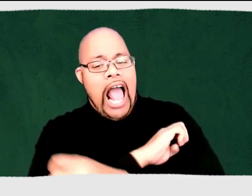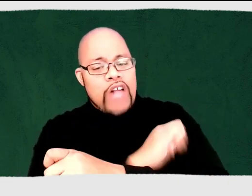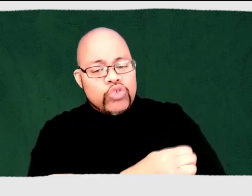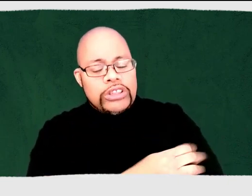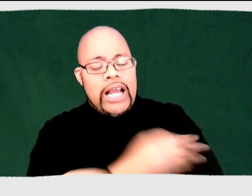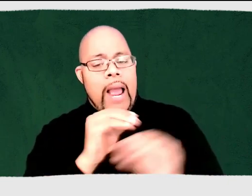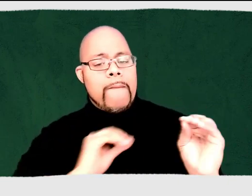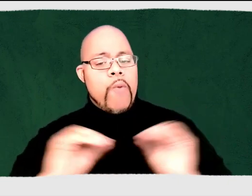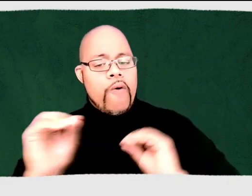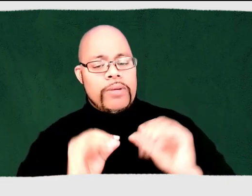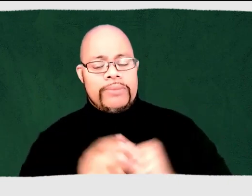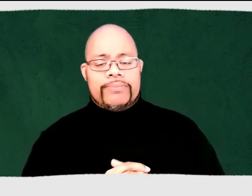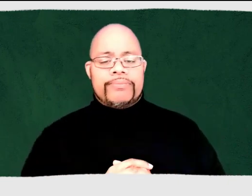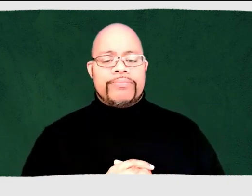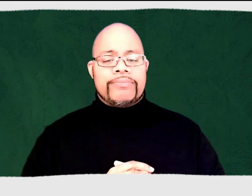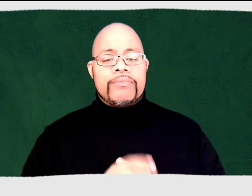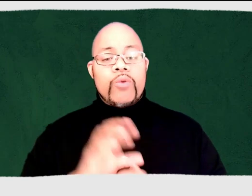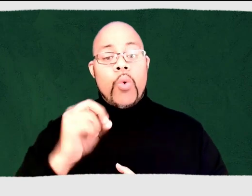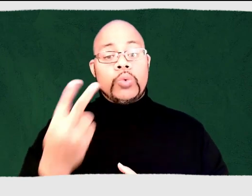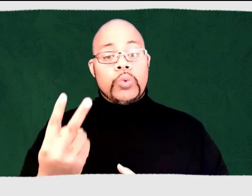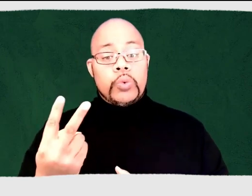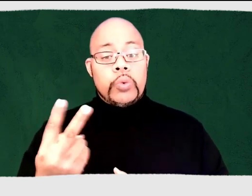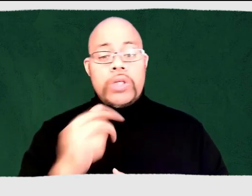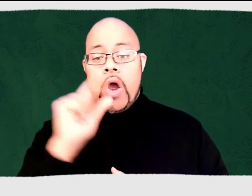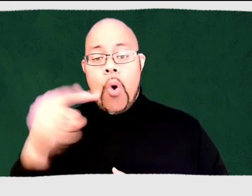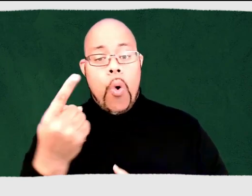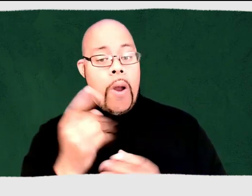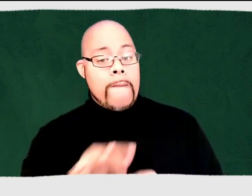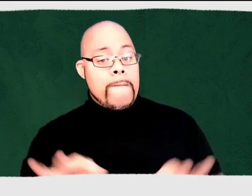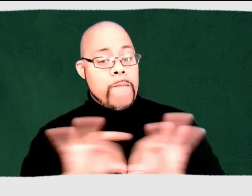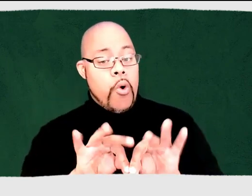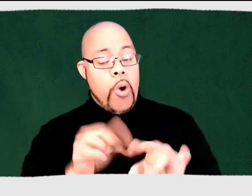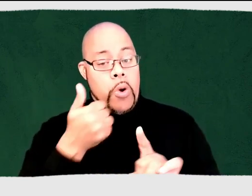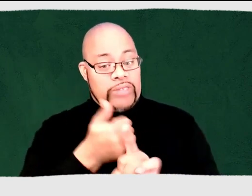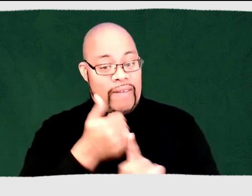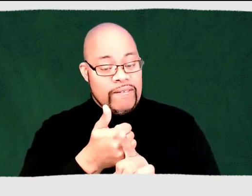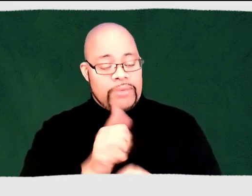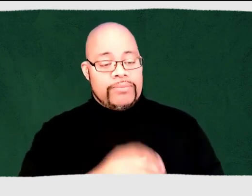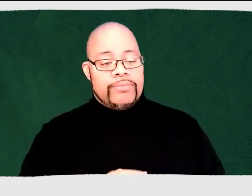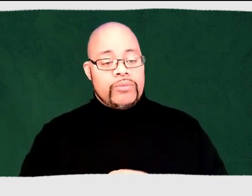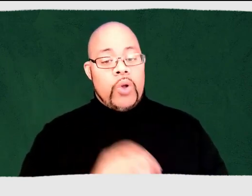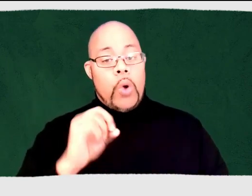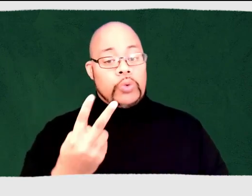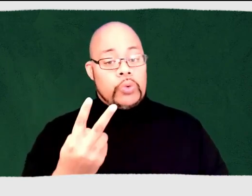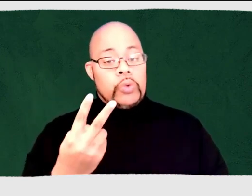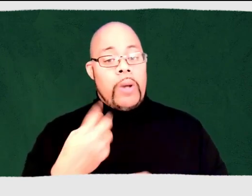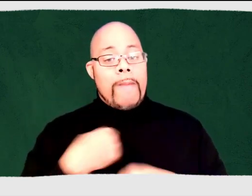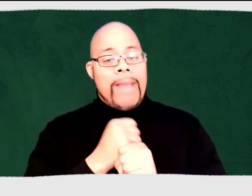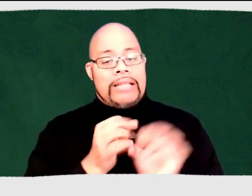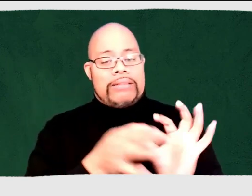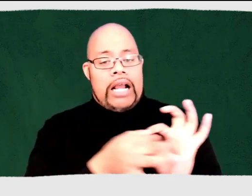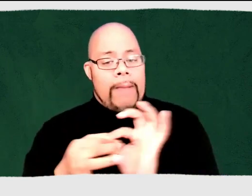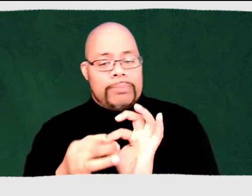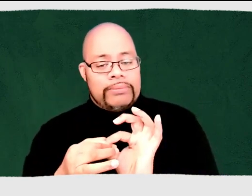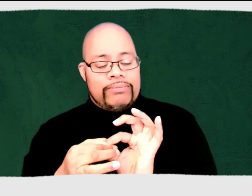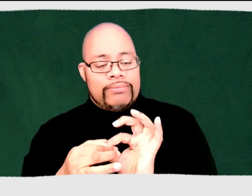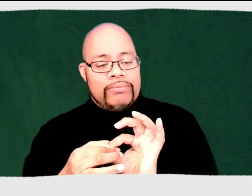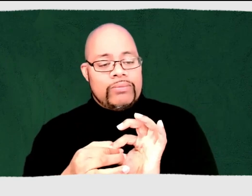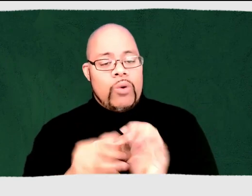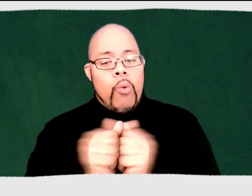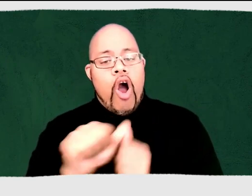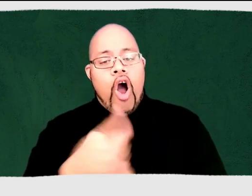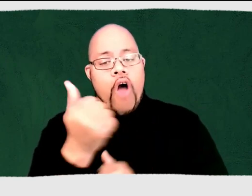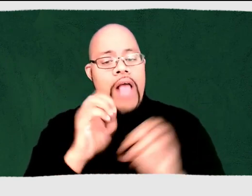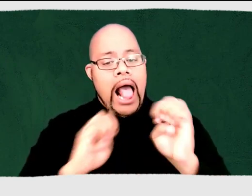moving. And oxygen isn't just important all by its own. Oxygen makes compounds, combinations with other